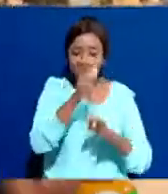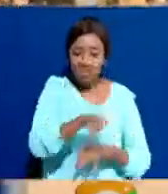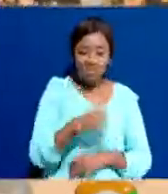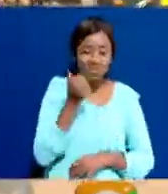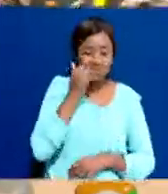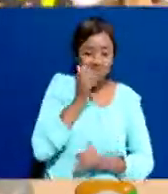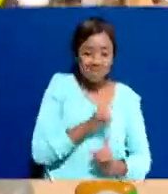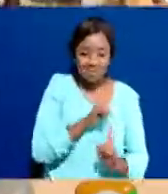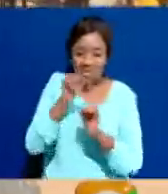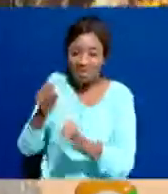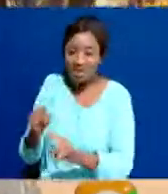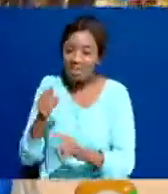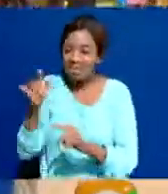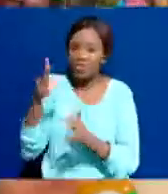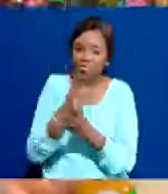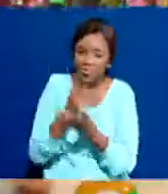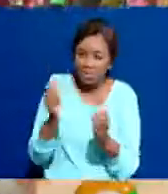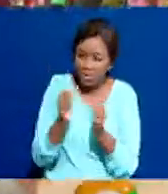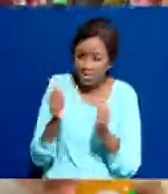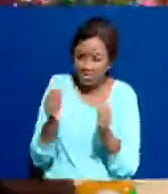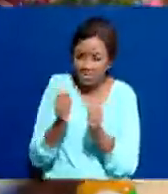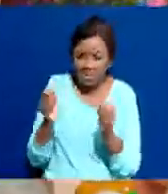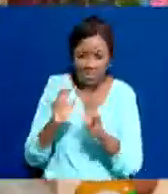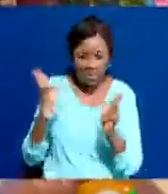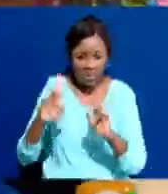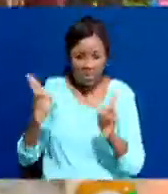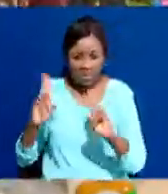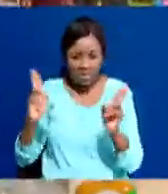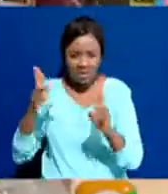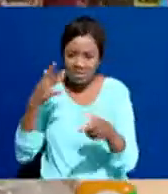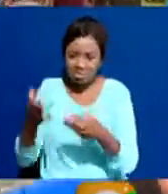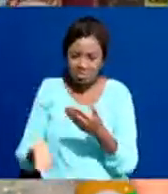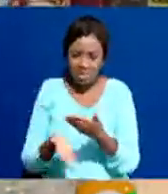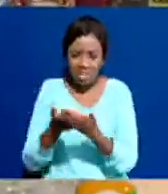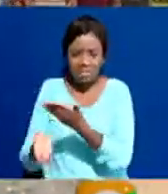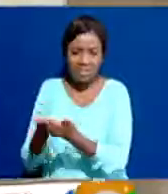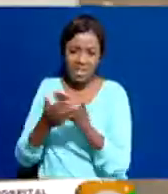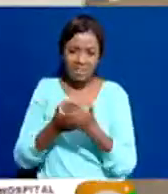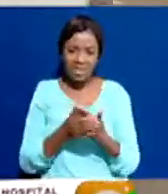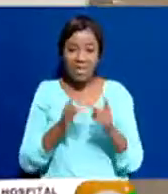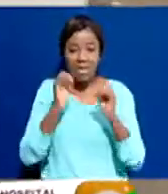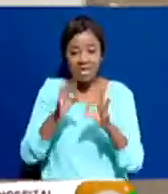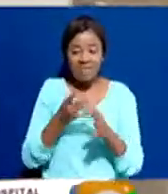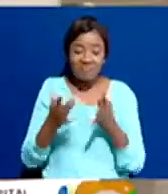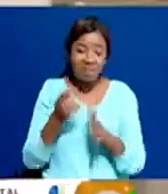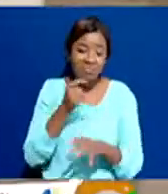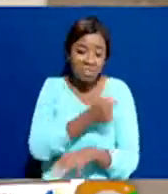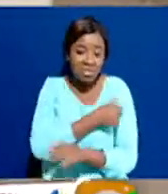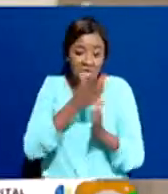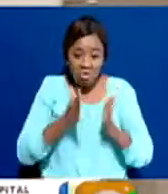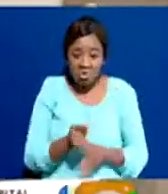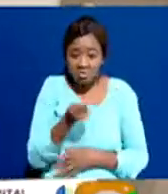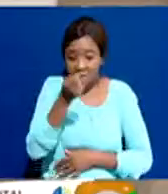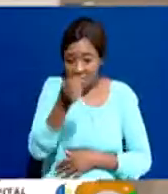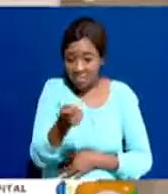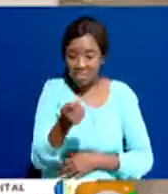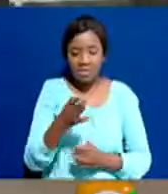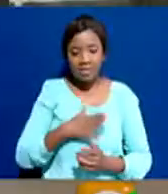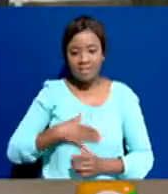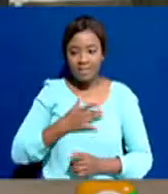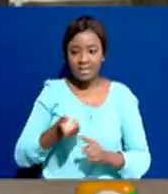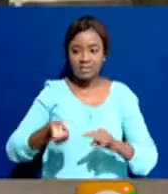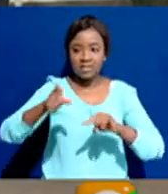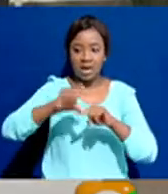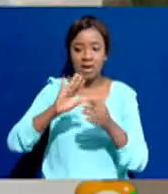kukua mimi mwenyewe ndio na mbeba. Kama ni madaktari wako wadogo, tuongezewa madaktari wengine. In sweeping changes announced